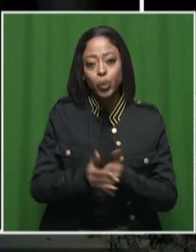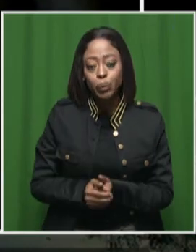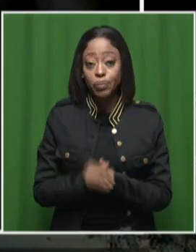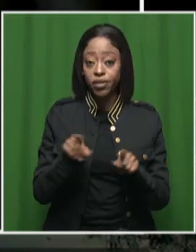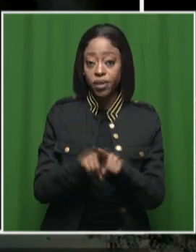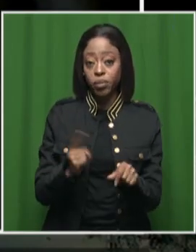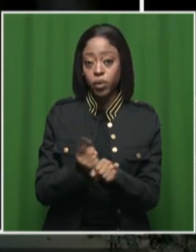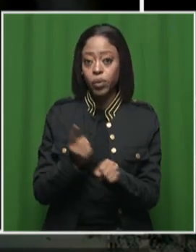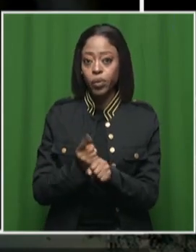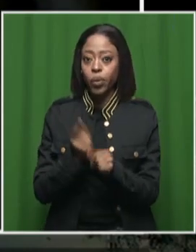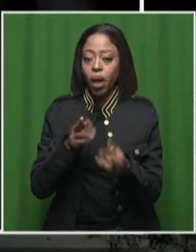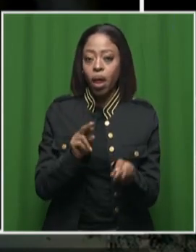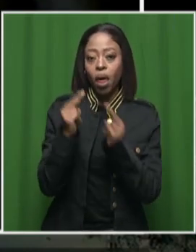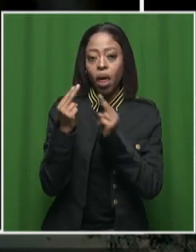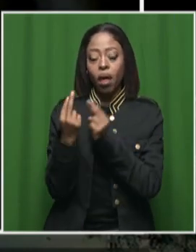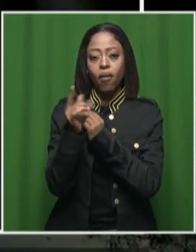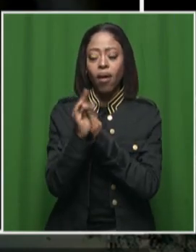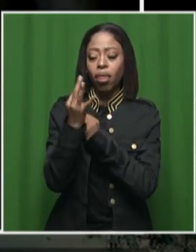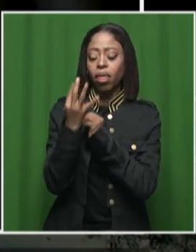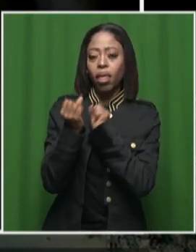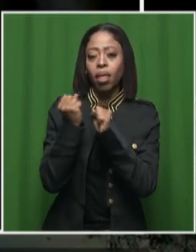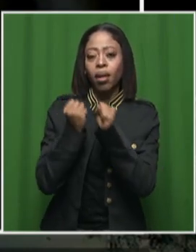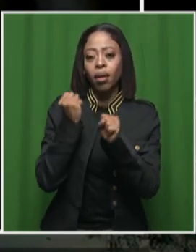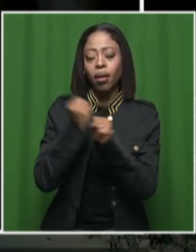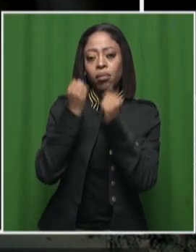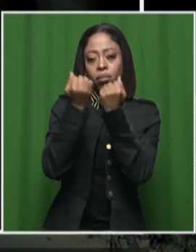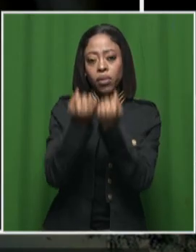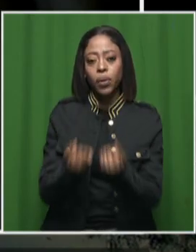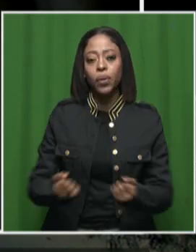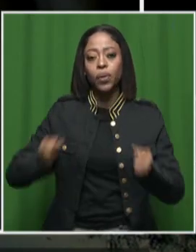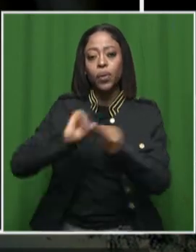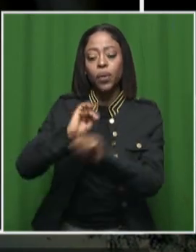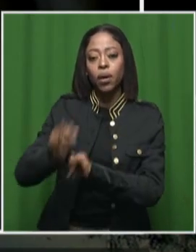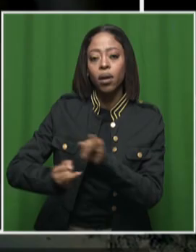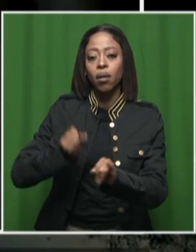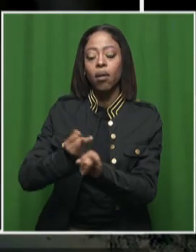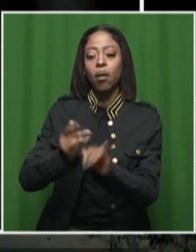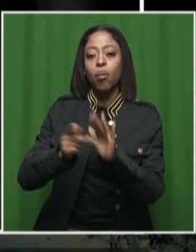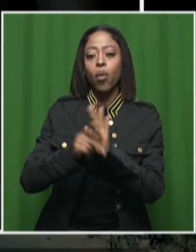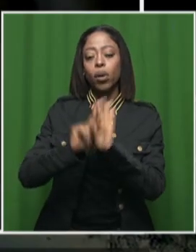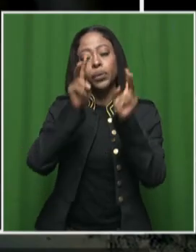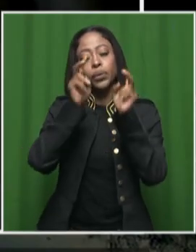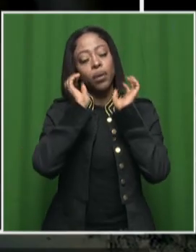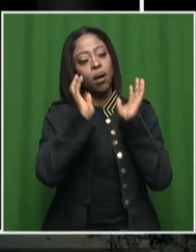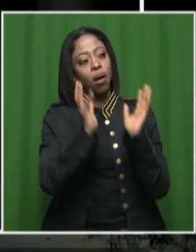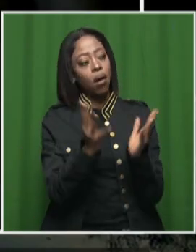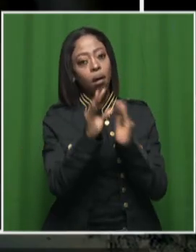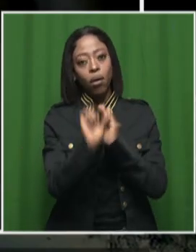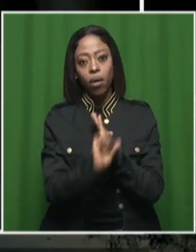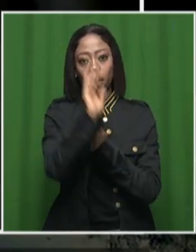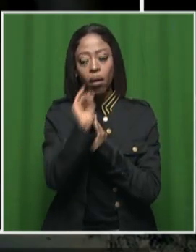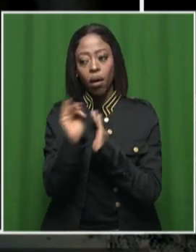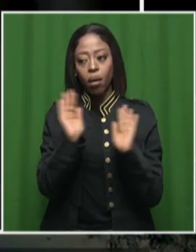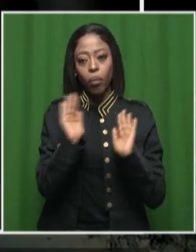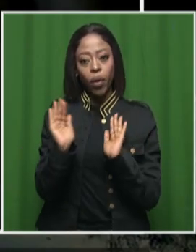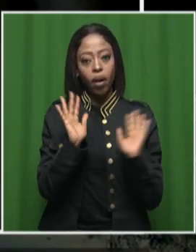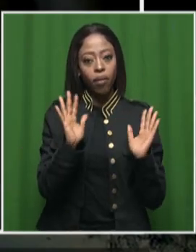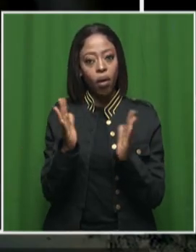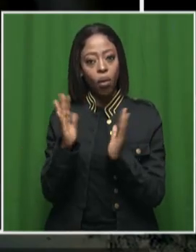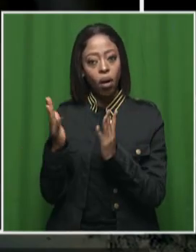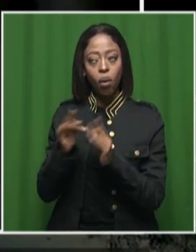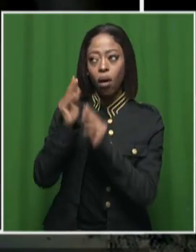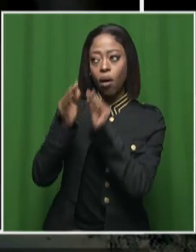will be looking at what 30 years of democratic foreign policy looks like. How has South Africa conducted itself in